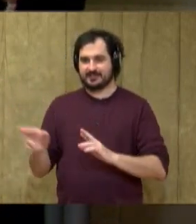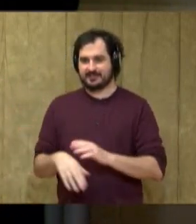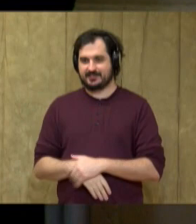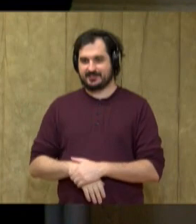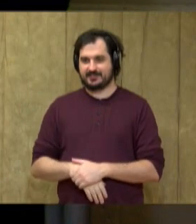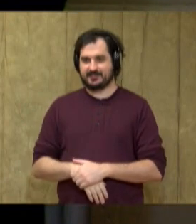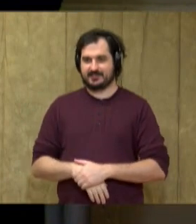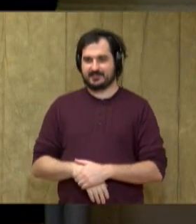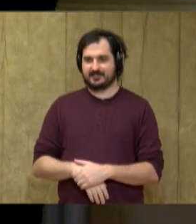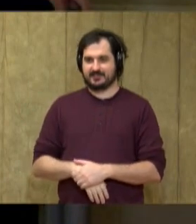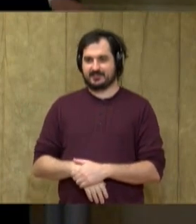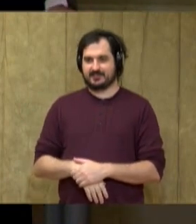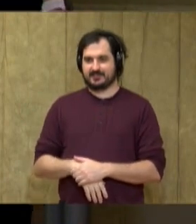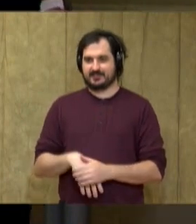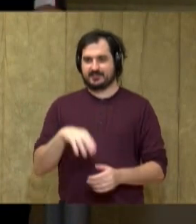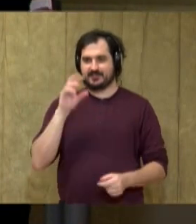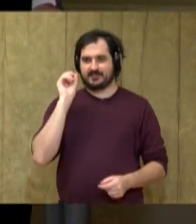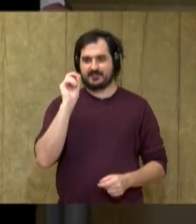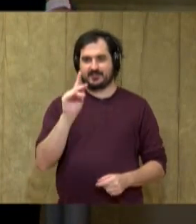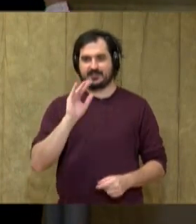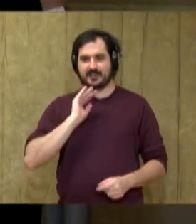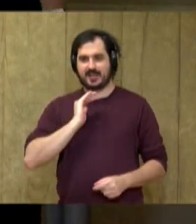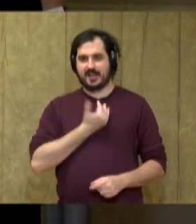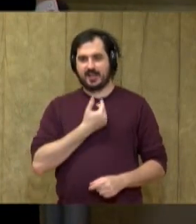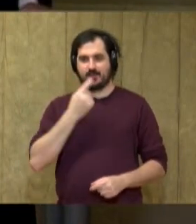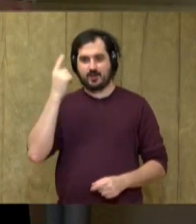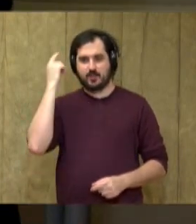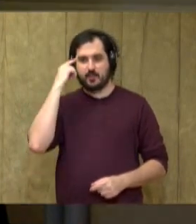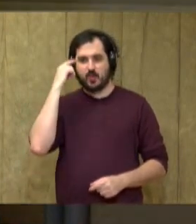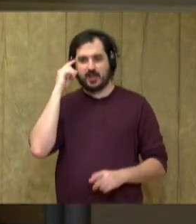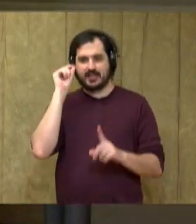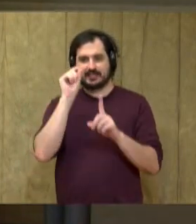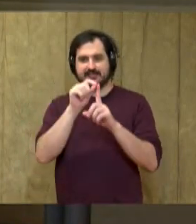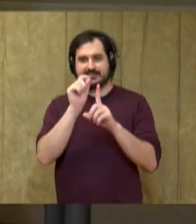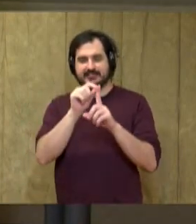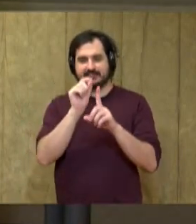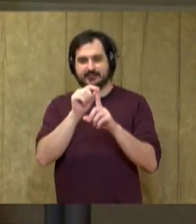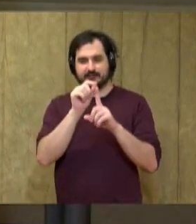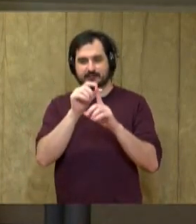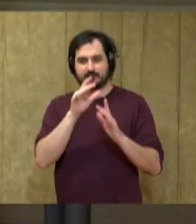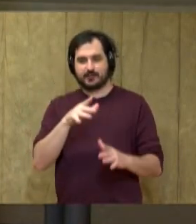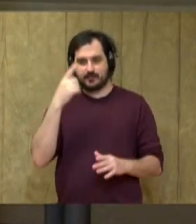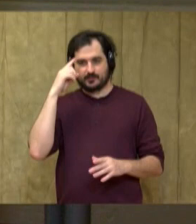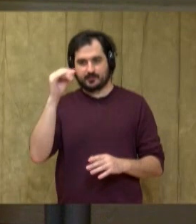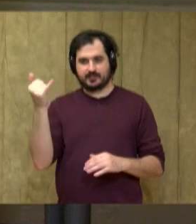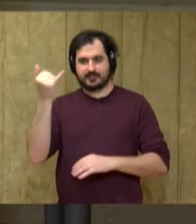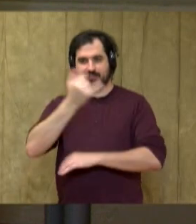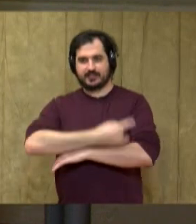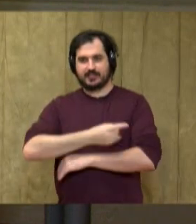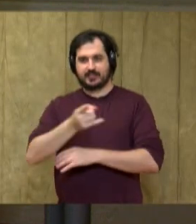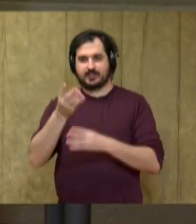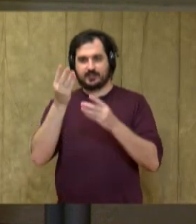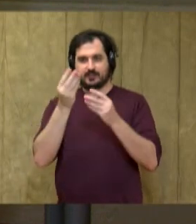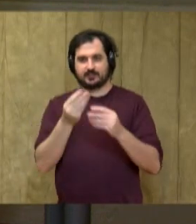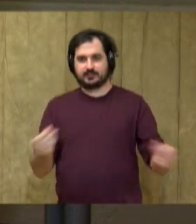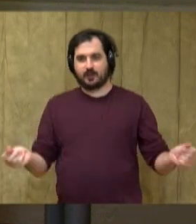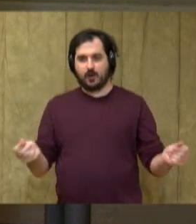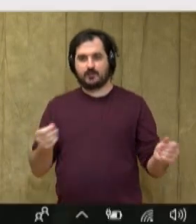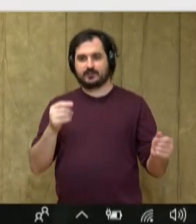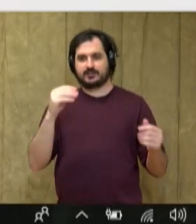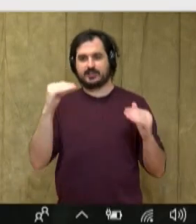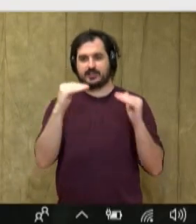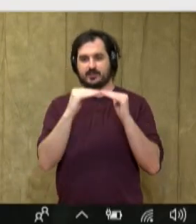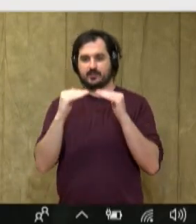Alrighty. Okay, so our brain teaser for today is to solve the following equations and simplify if